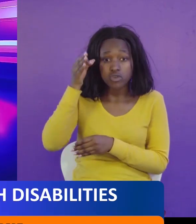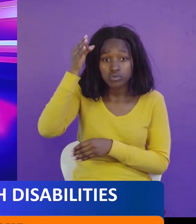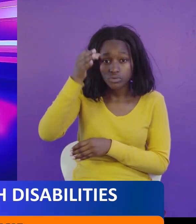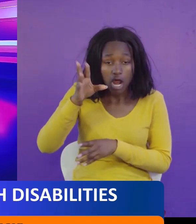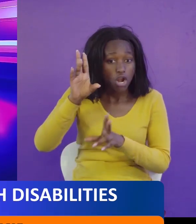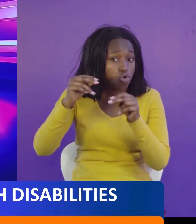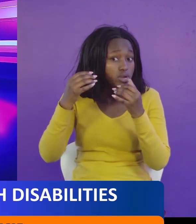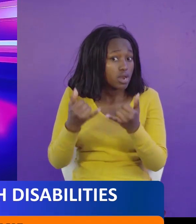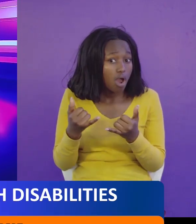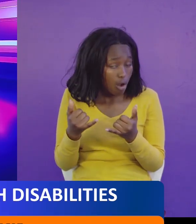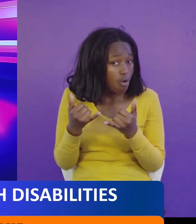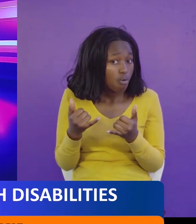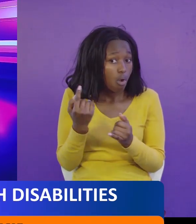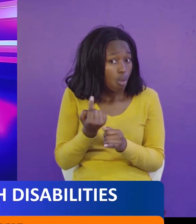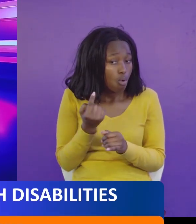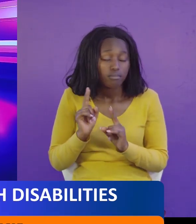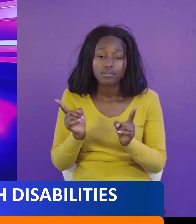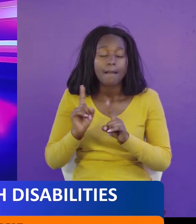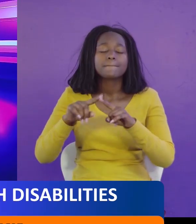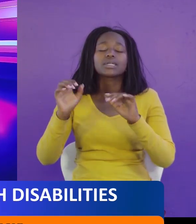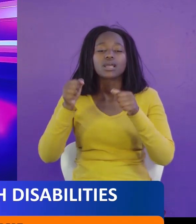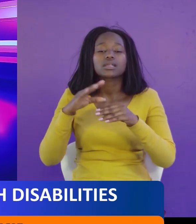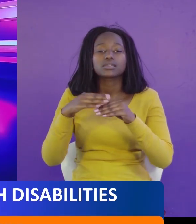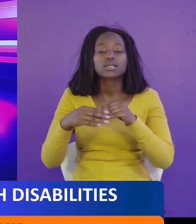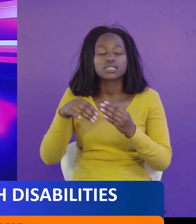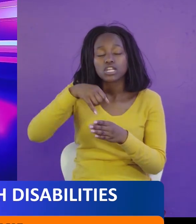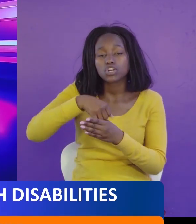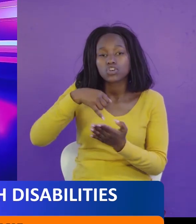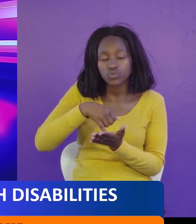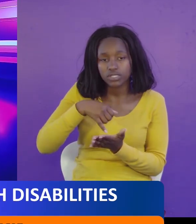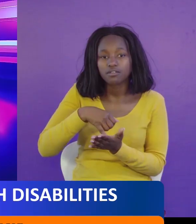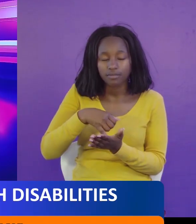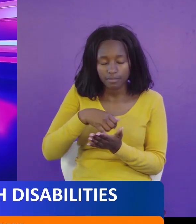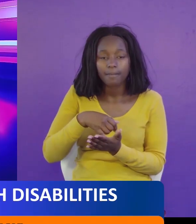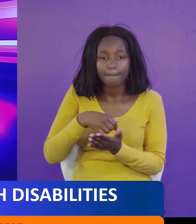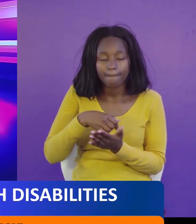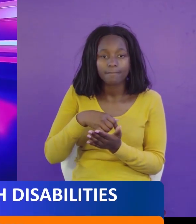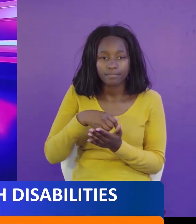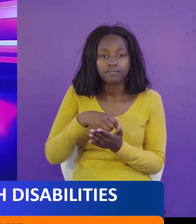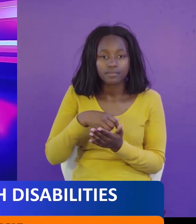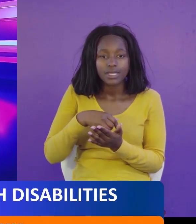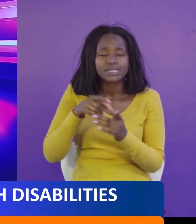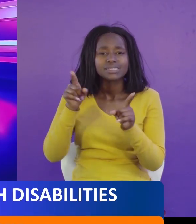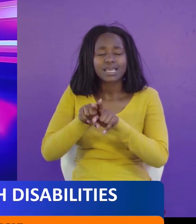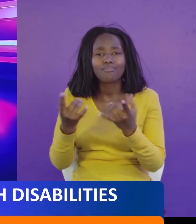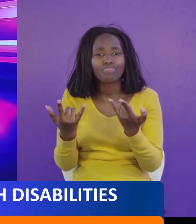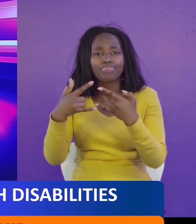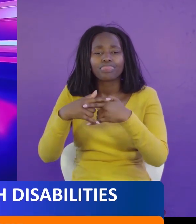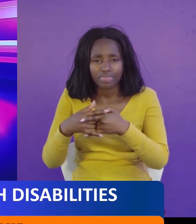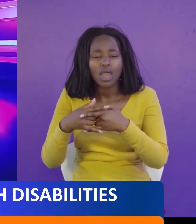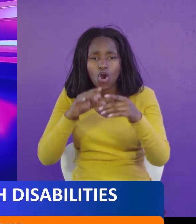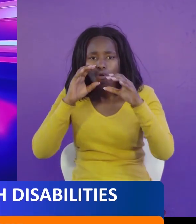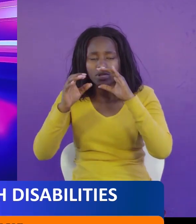future, not only now, but then again create an inclusive and and bridge that communication gap or inclusion gap in